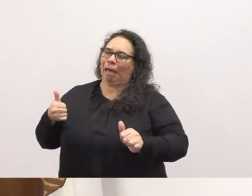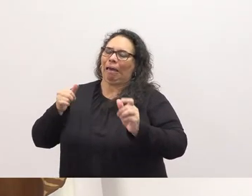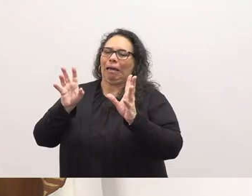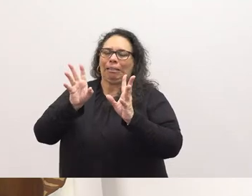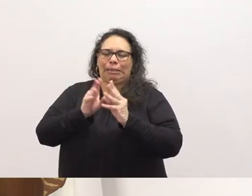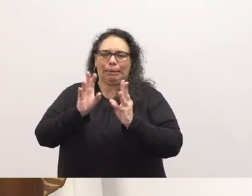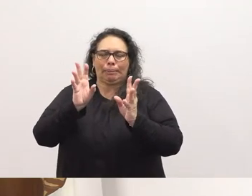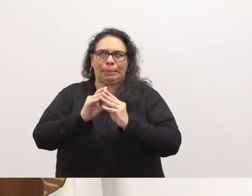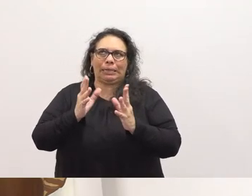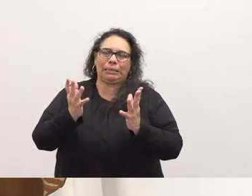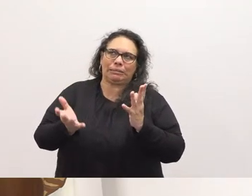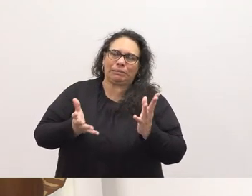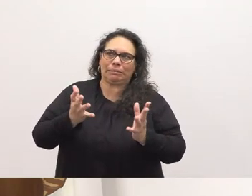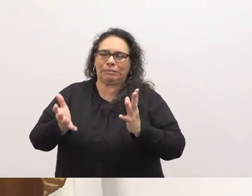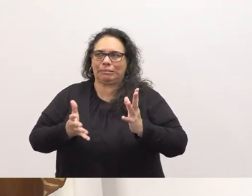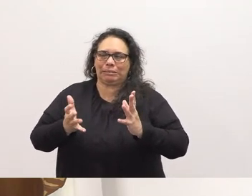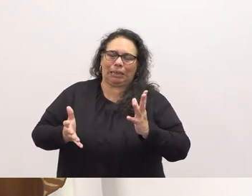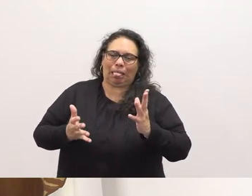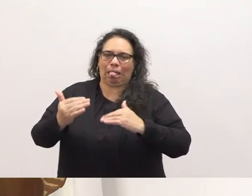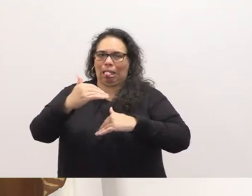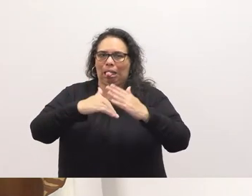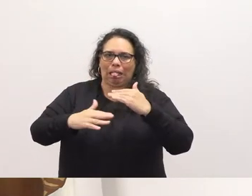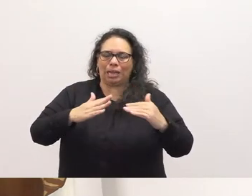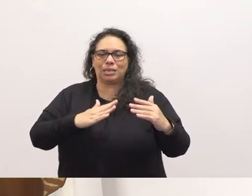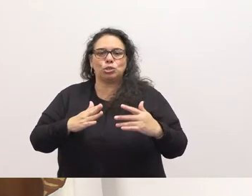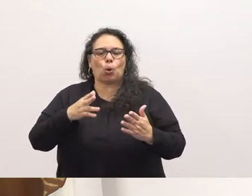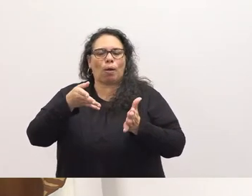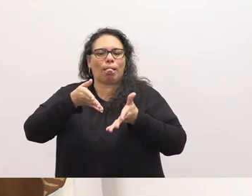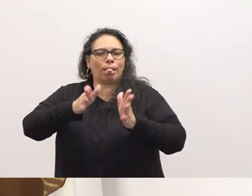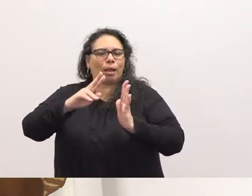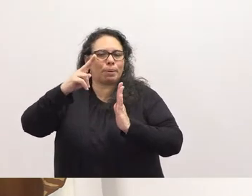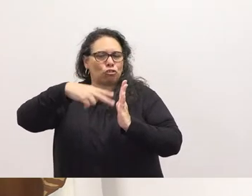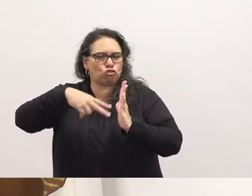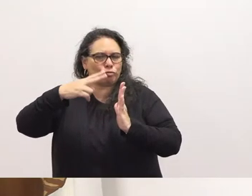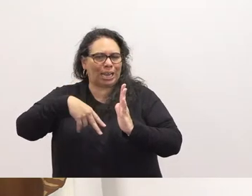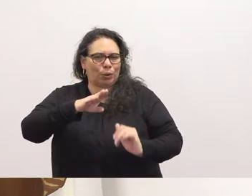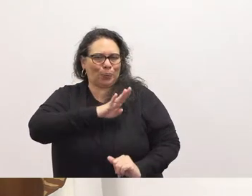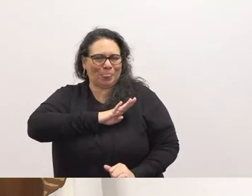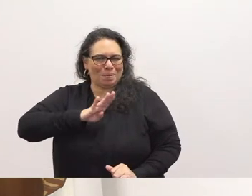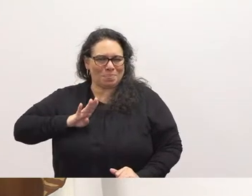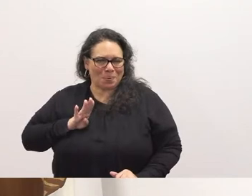were running over. So let me read what the board